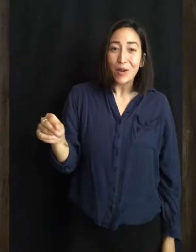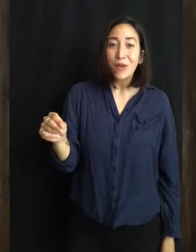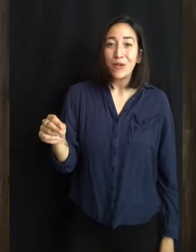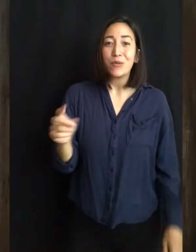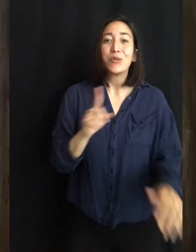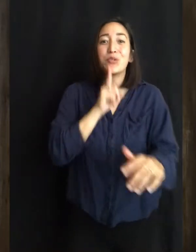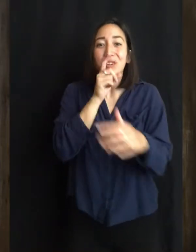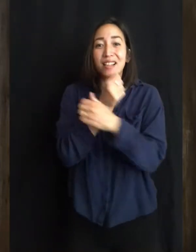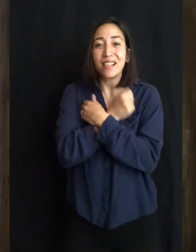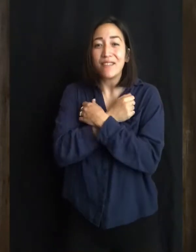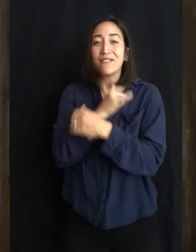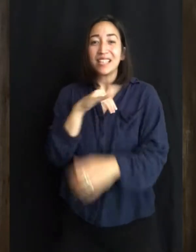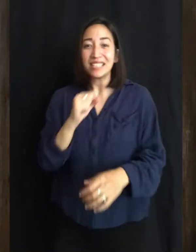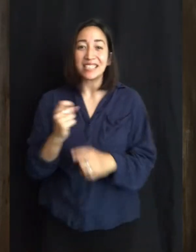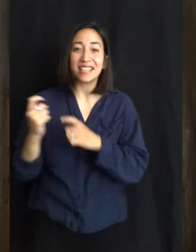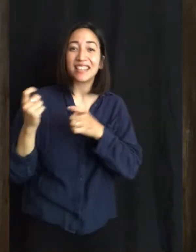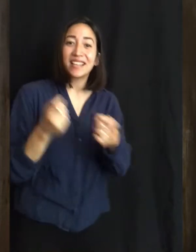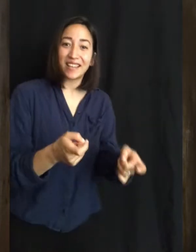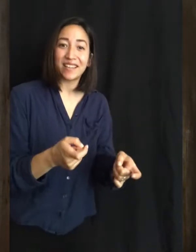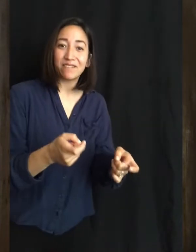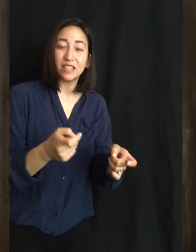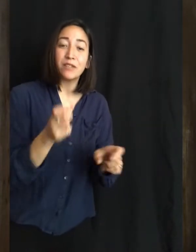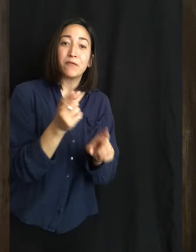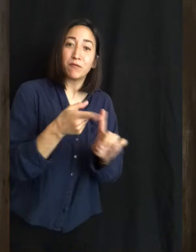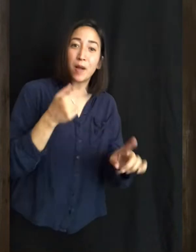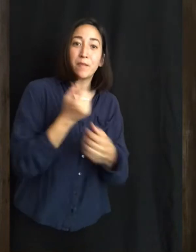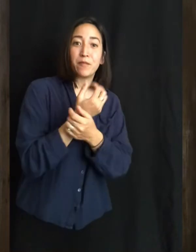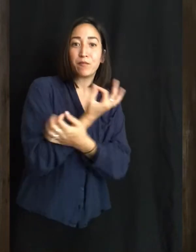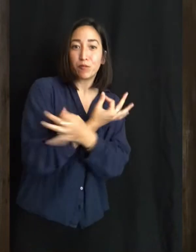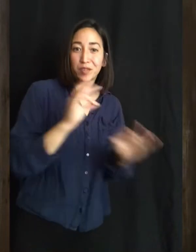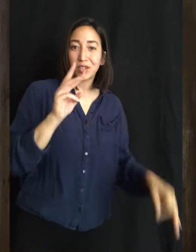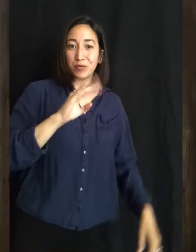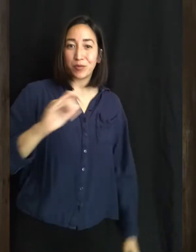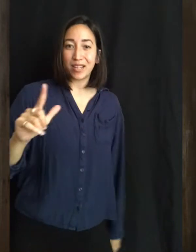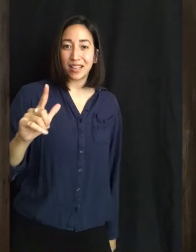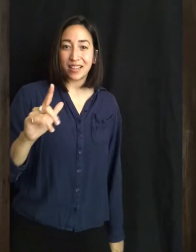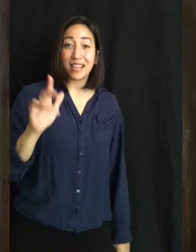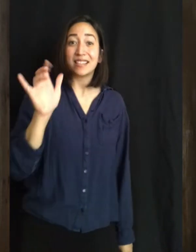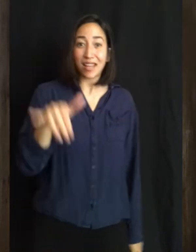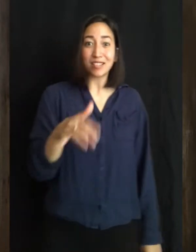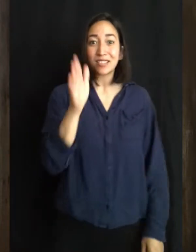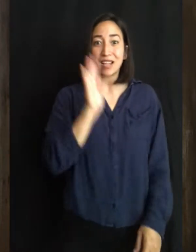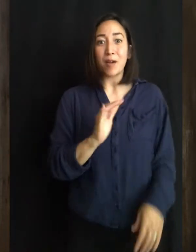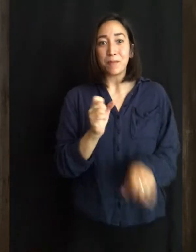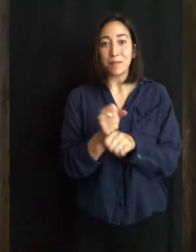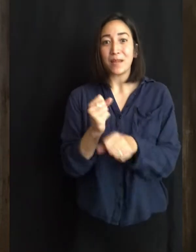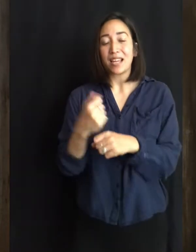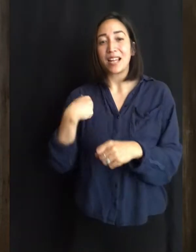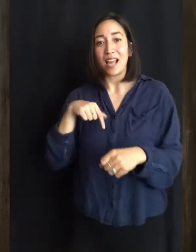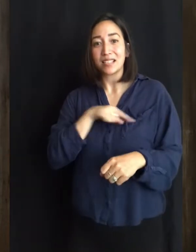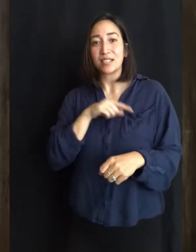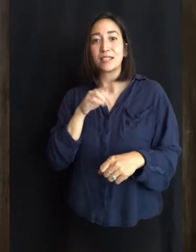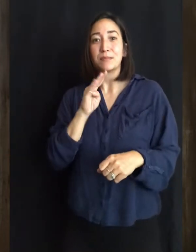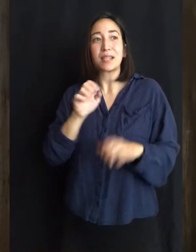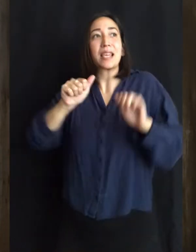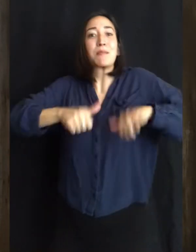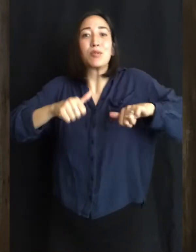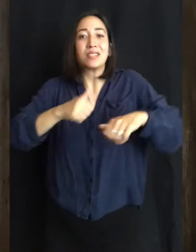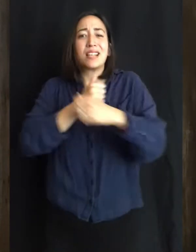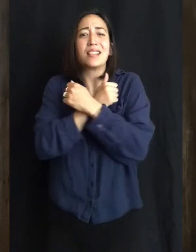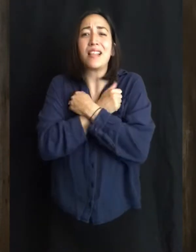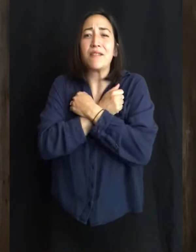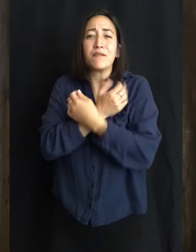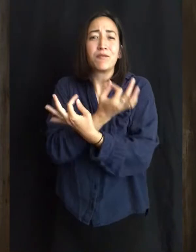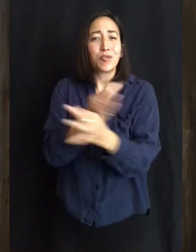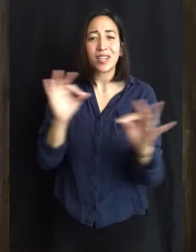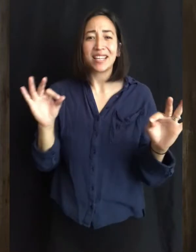you. This is what God did for us, and he designed and made us to be able to do the same. You